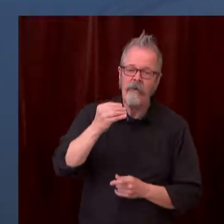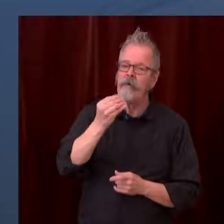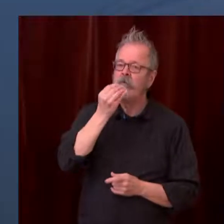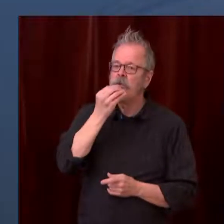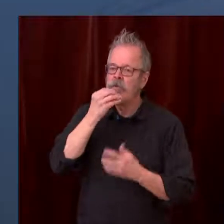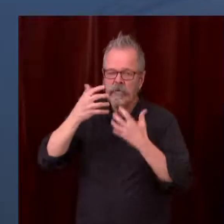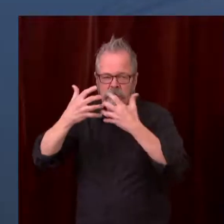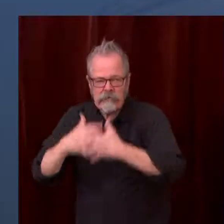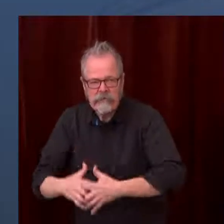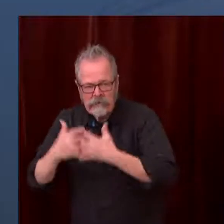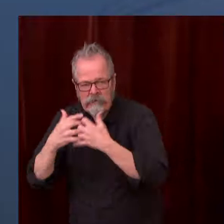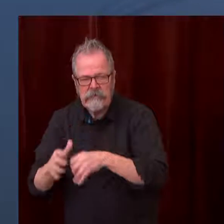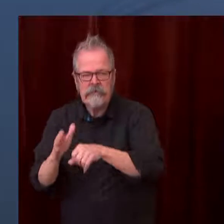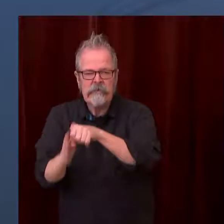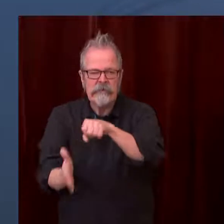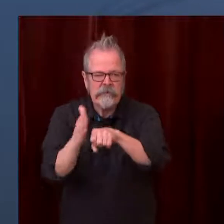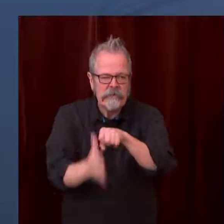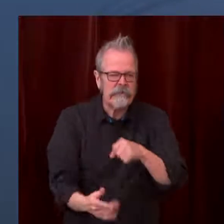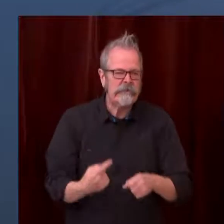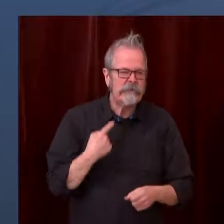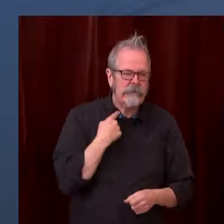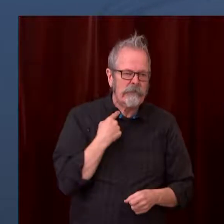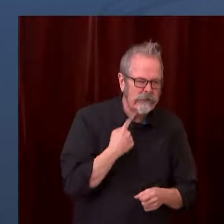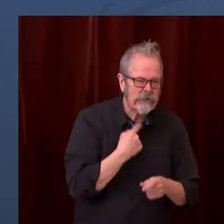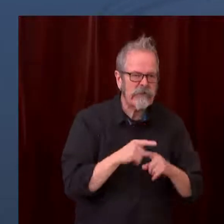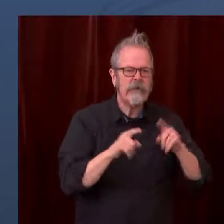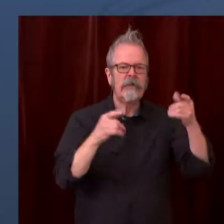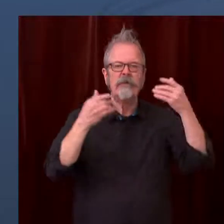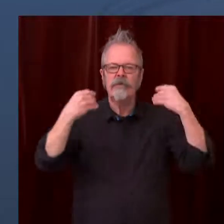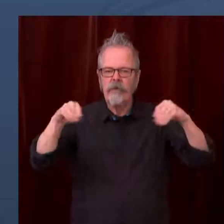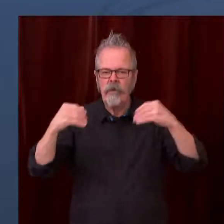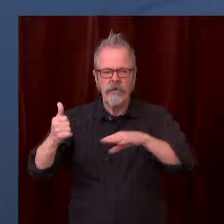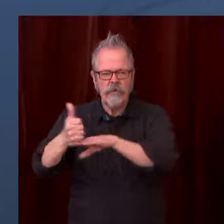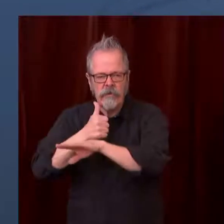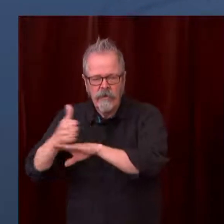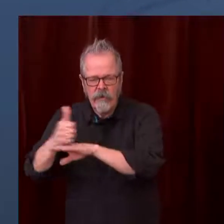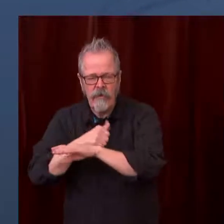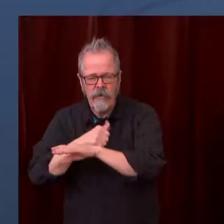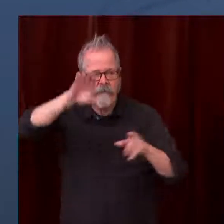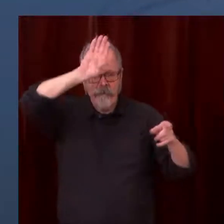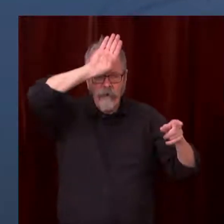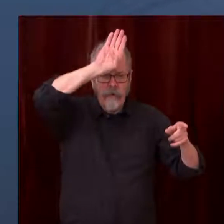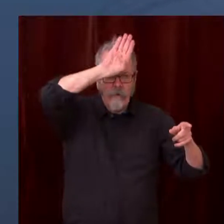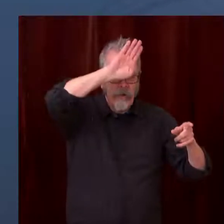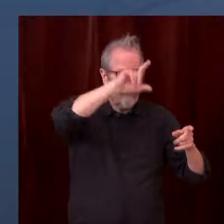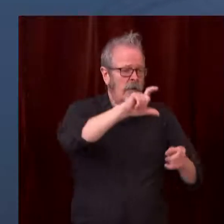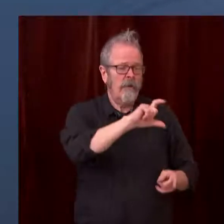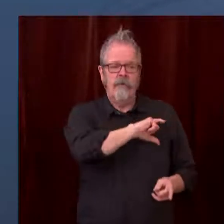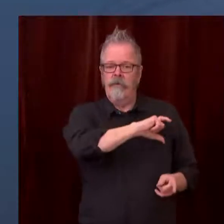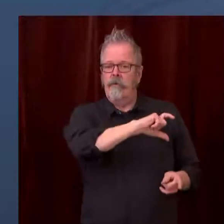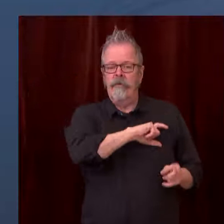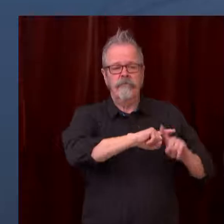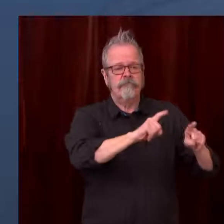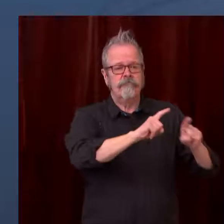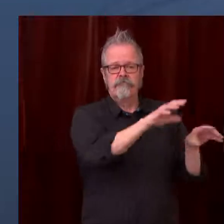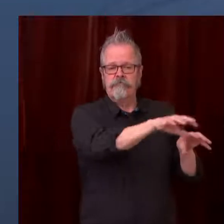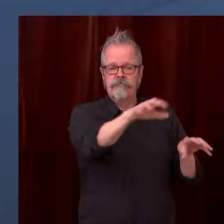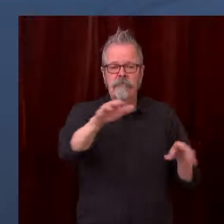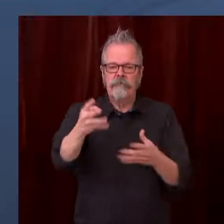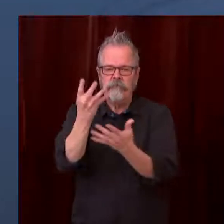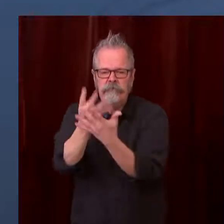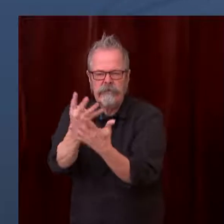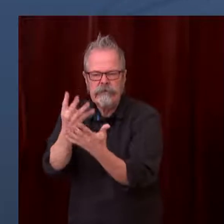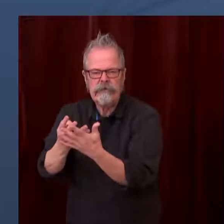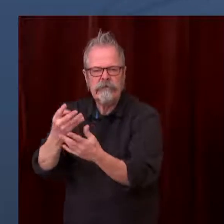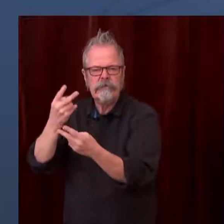corrections, prisons, jails, or detention centers. Being available to expand to